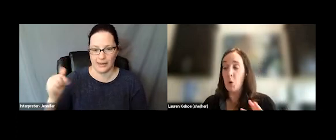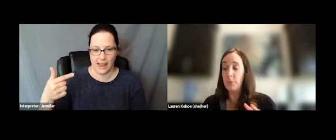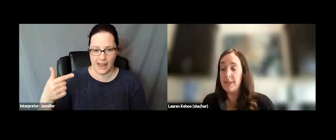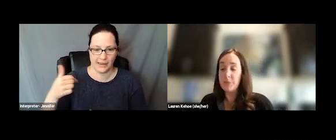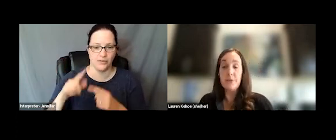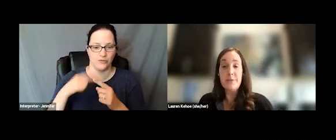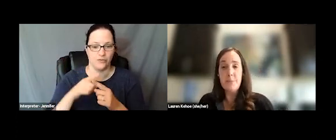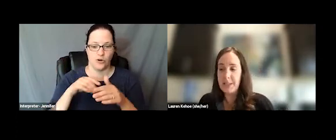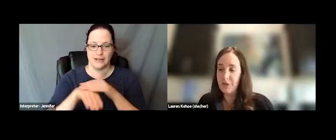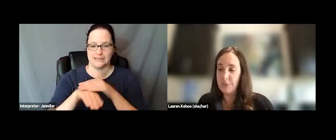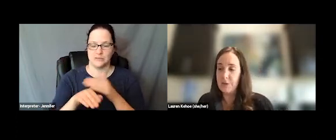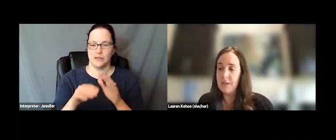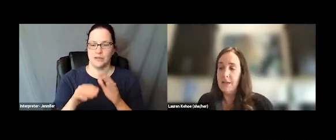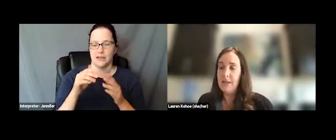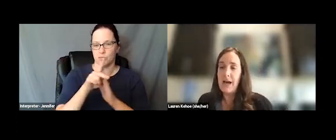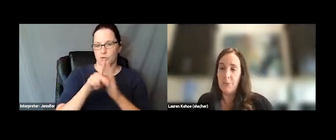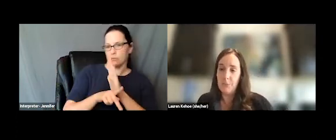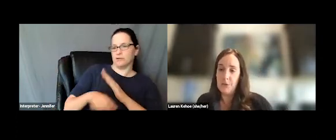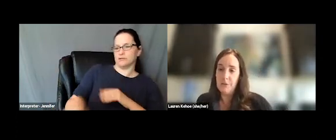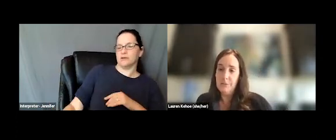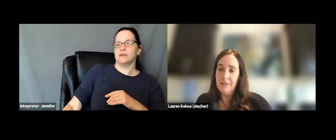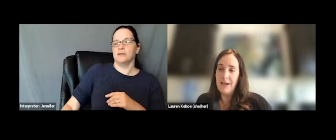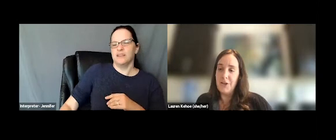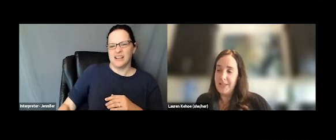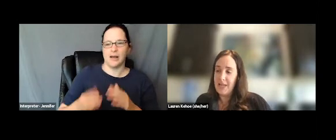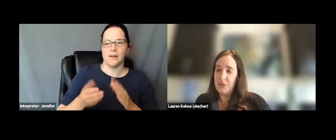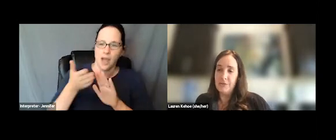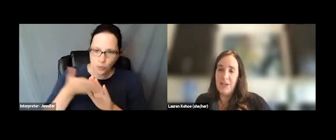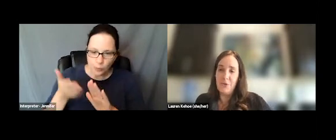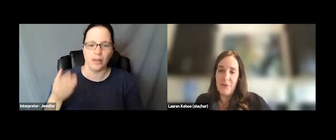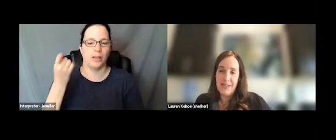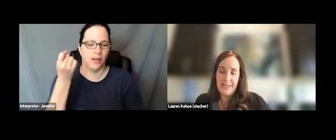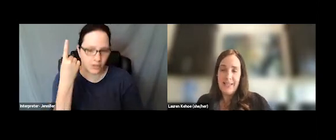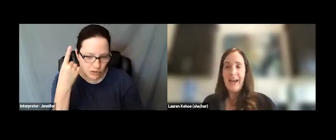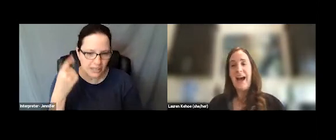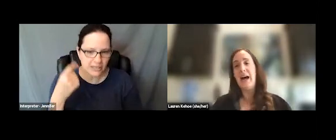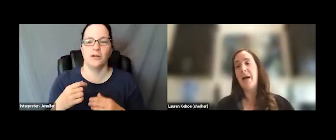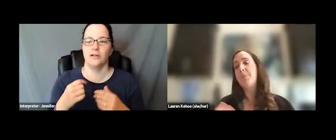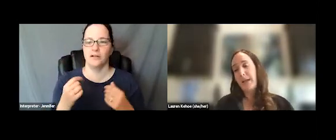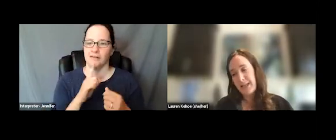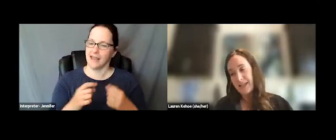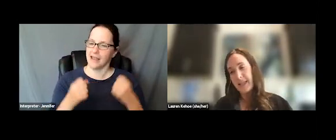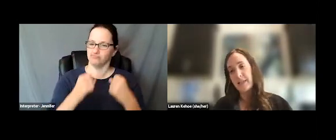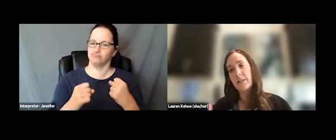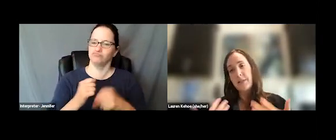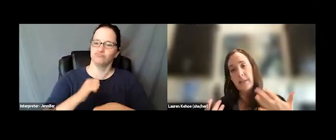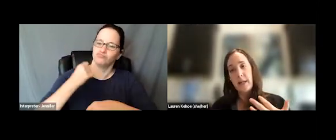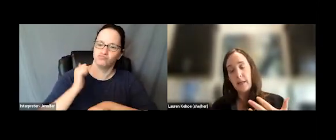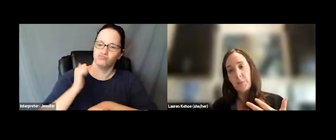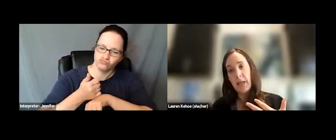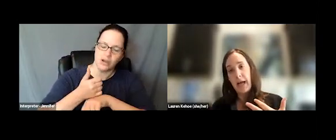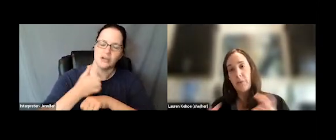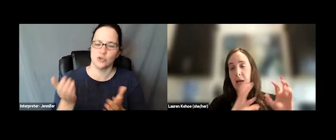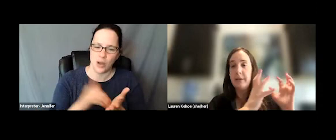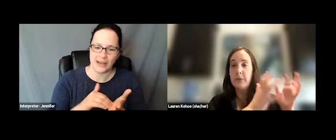its core principles: perceivable, operable, understandable, and robust. I say these things to just,